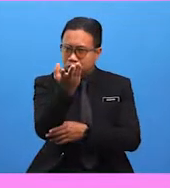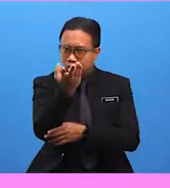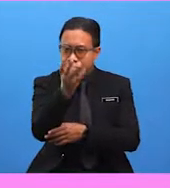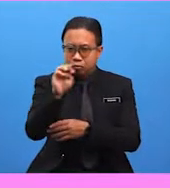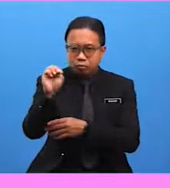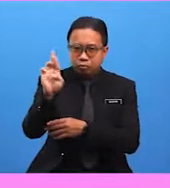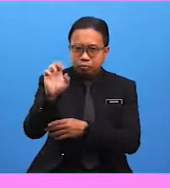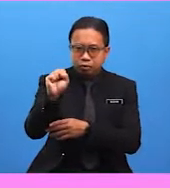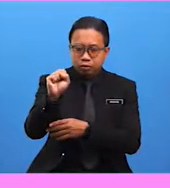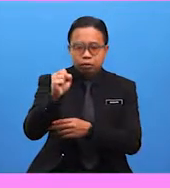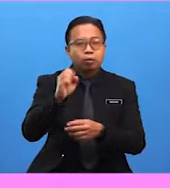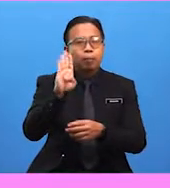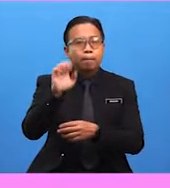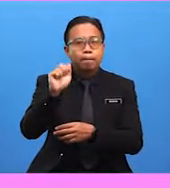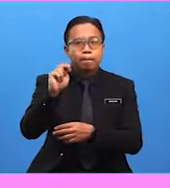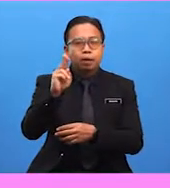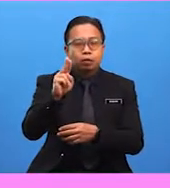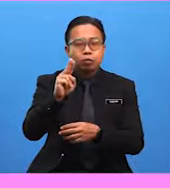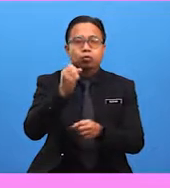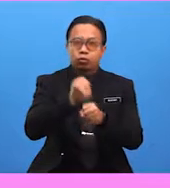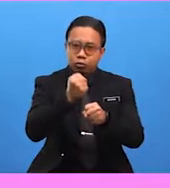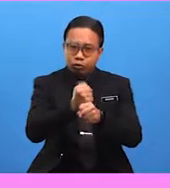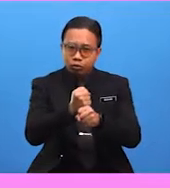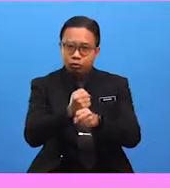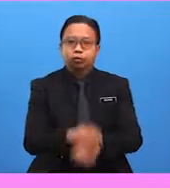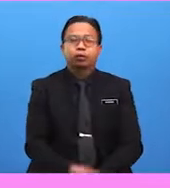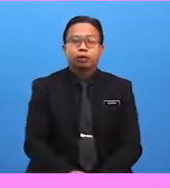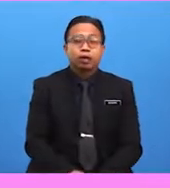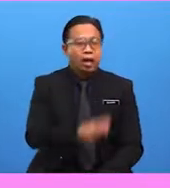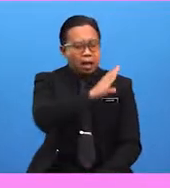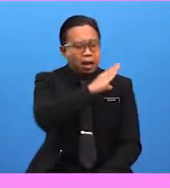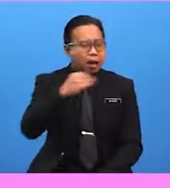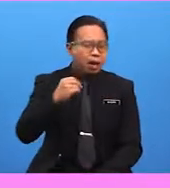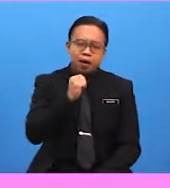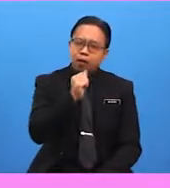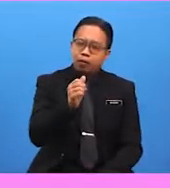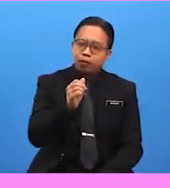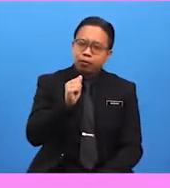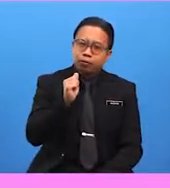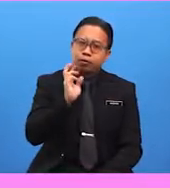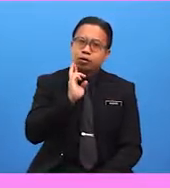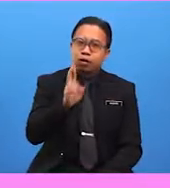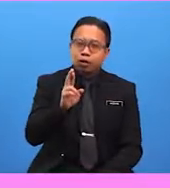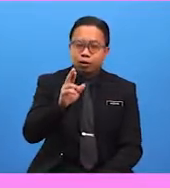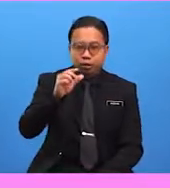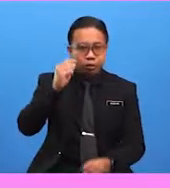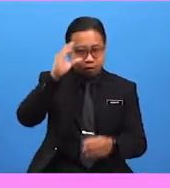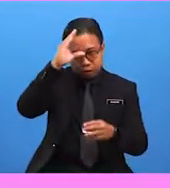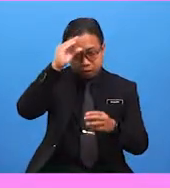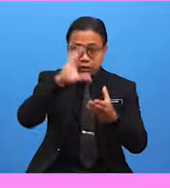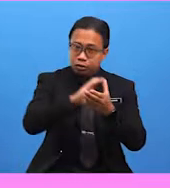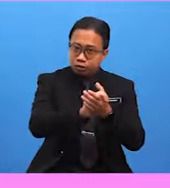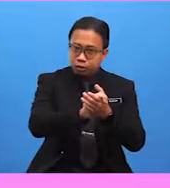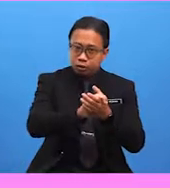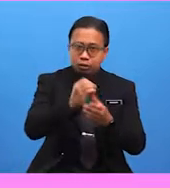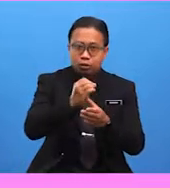Banu's profession or occupation, and not who her husband is. And